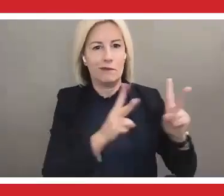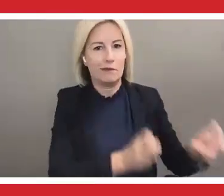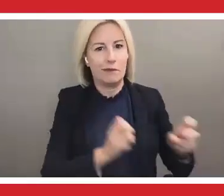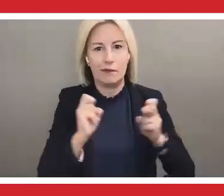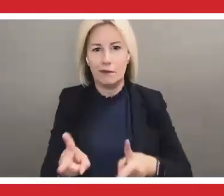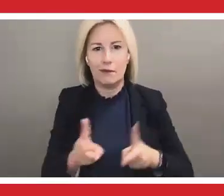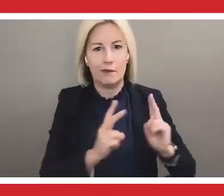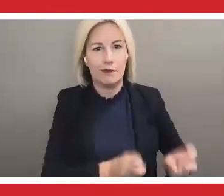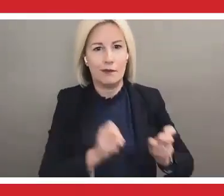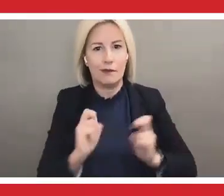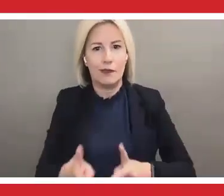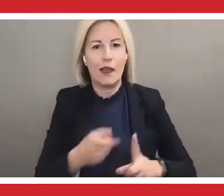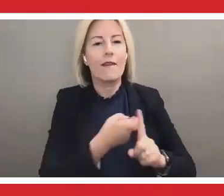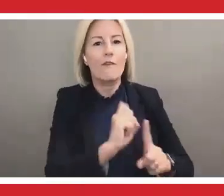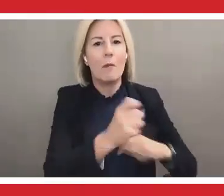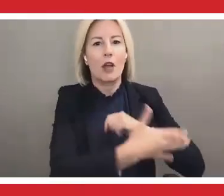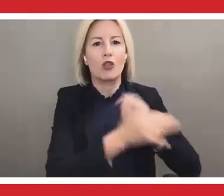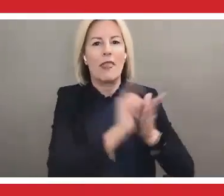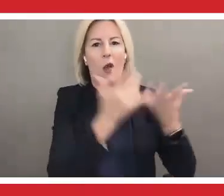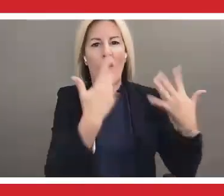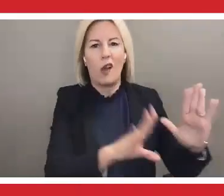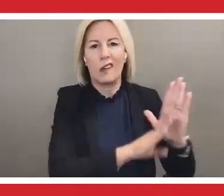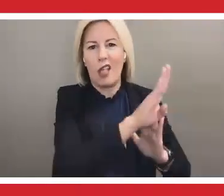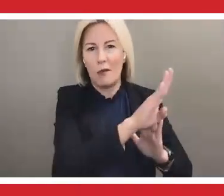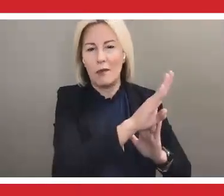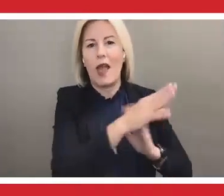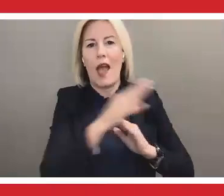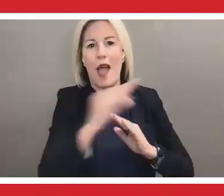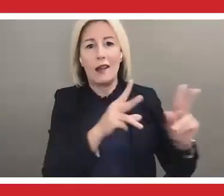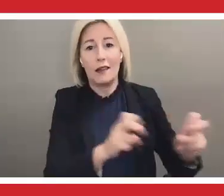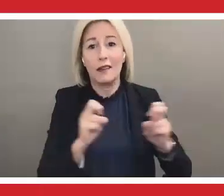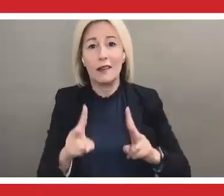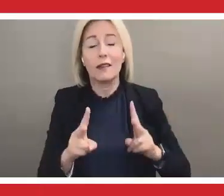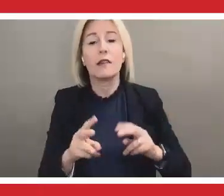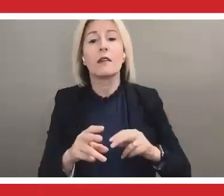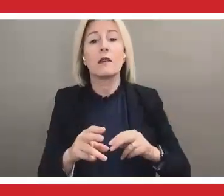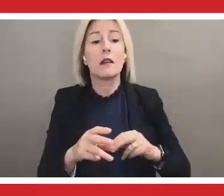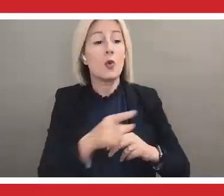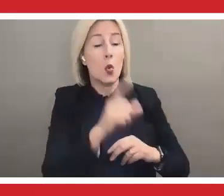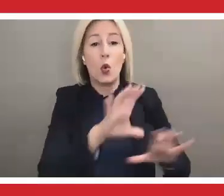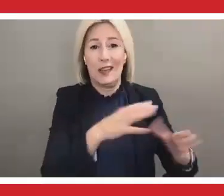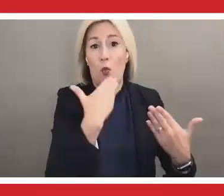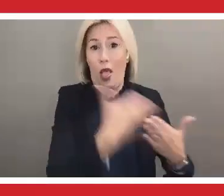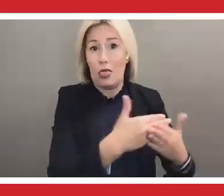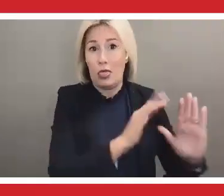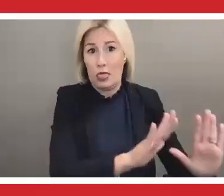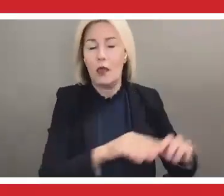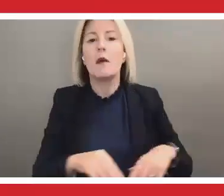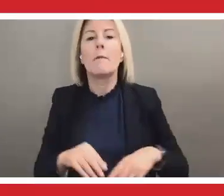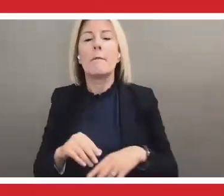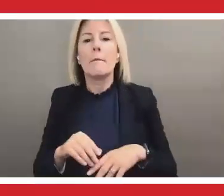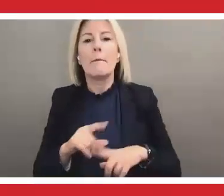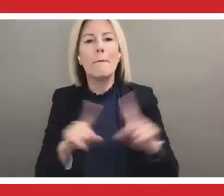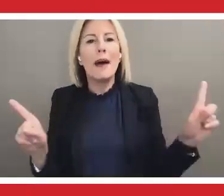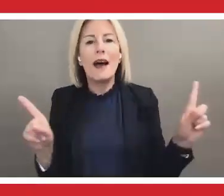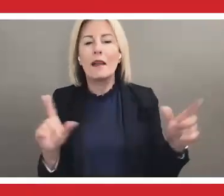countries and cut and paste from countries, even developing countries who have done well. But the context is very different. Every country